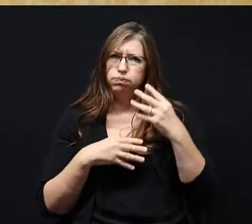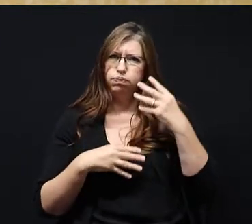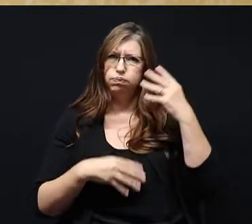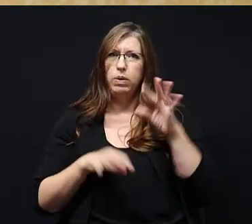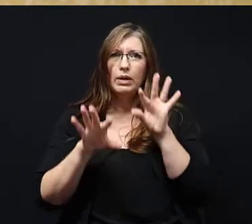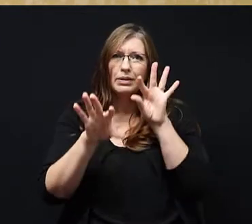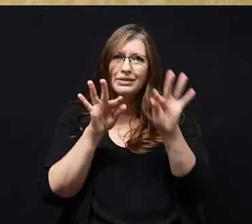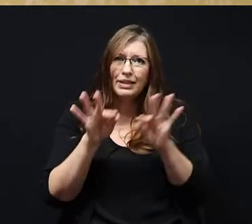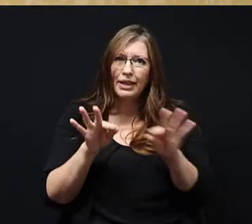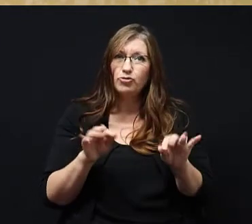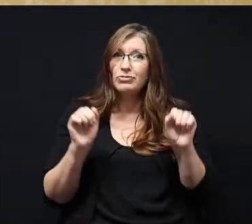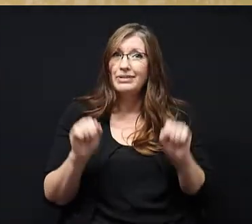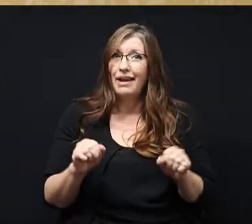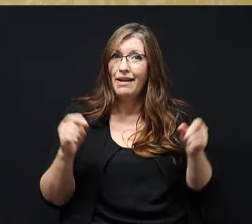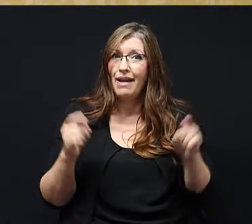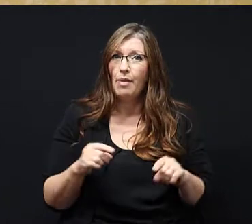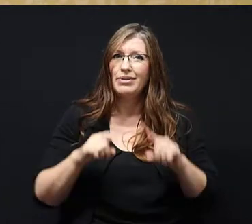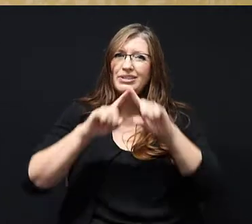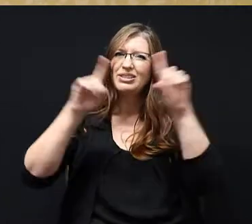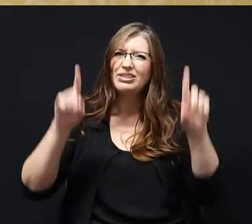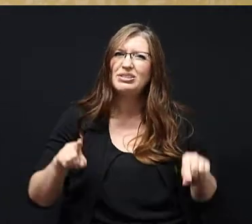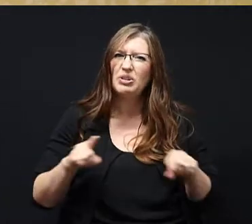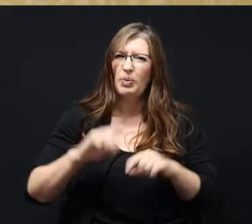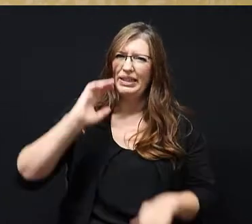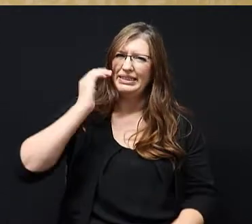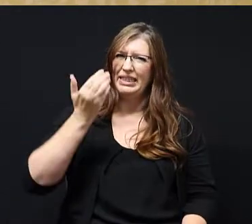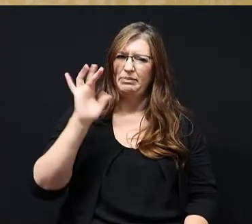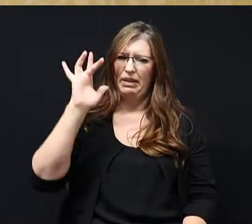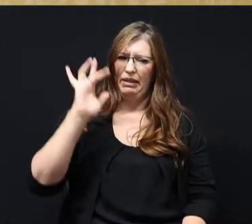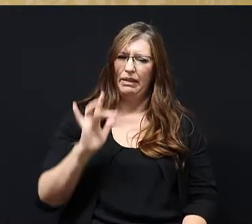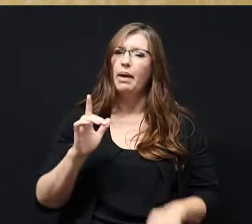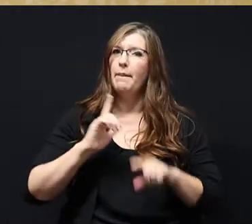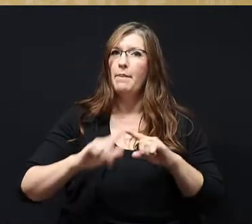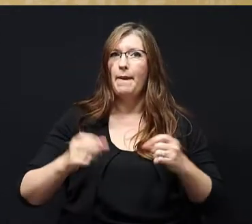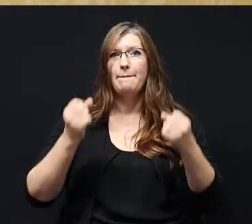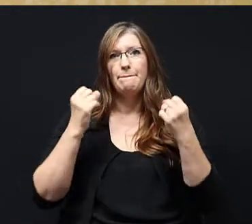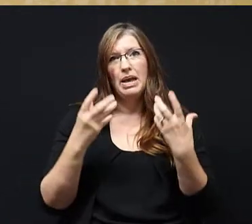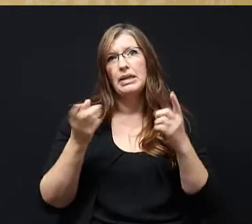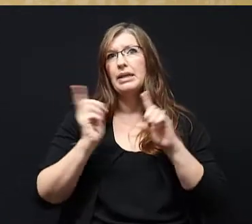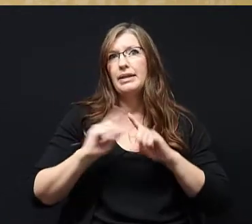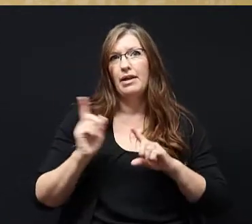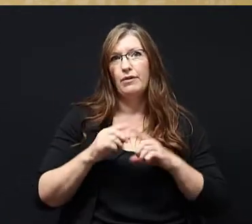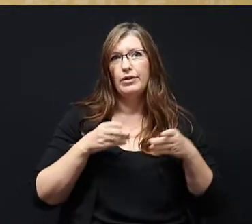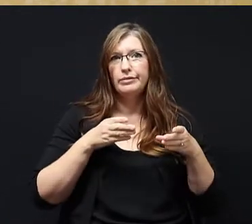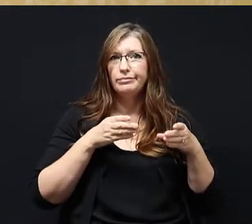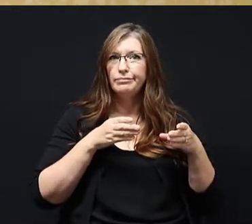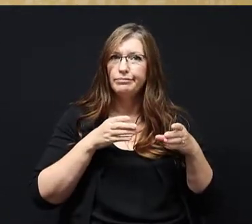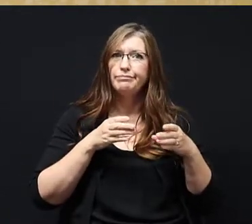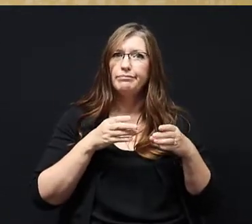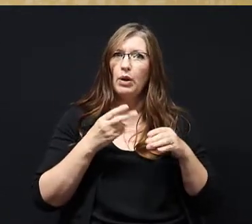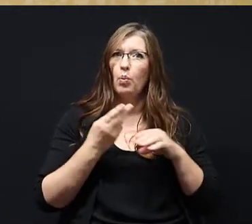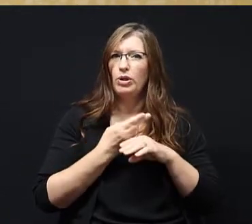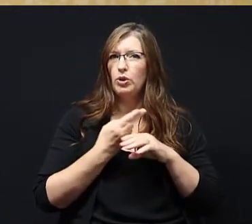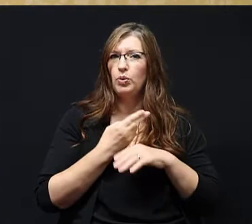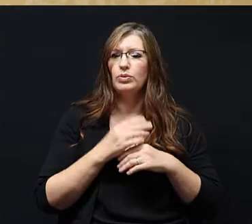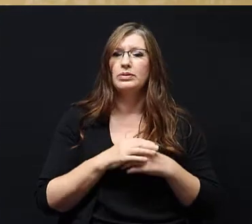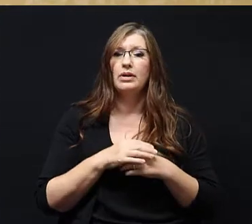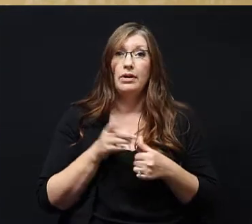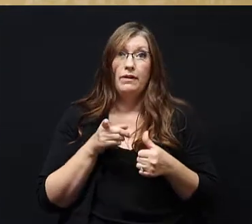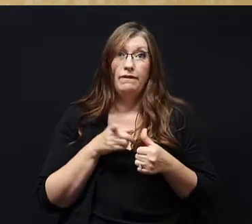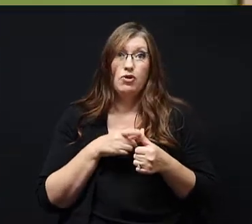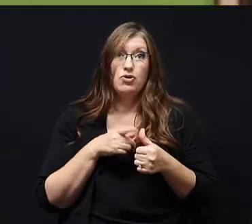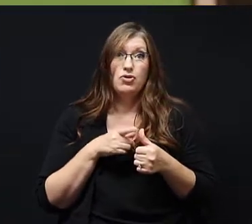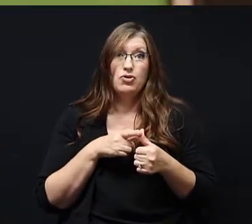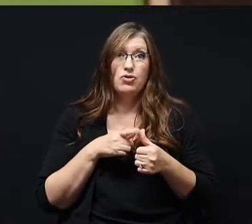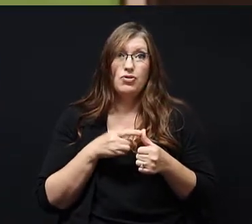a lot of different selections that can happen. Now, the screen doesn't look like there's a lot there, but there's a whole bunch of different utilizations that we can have. First